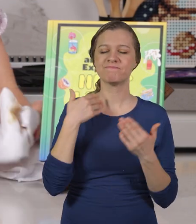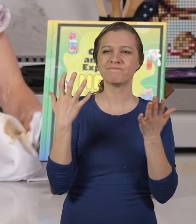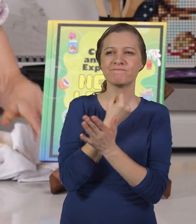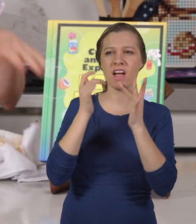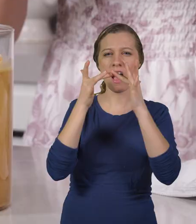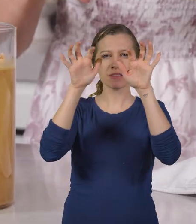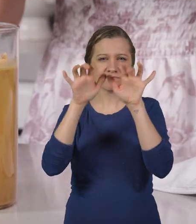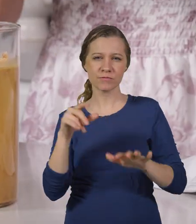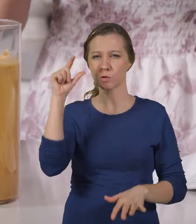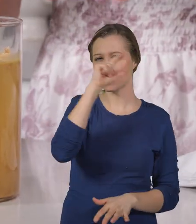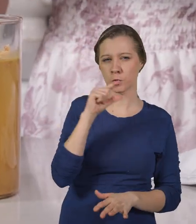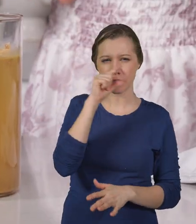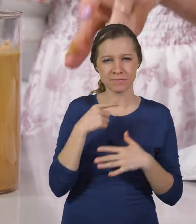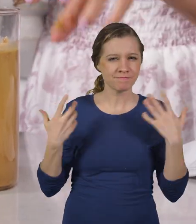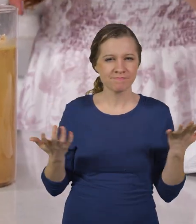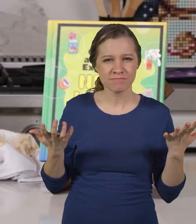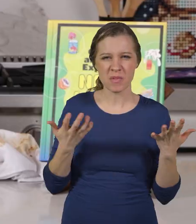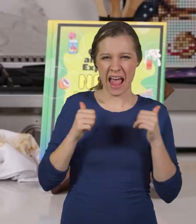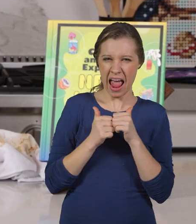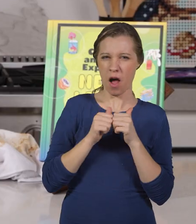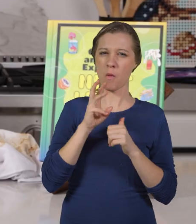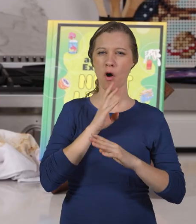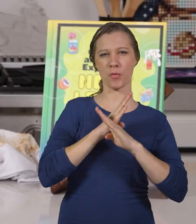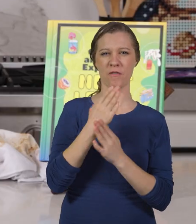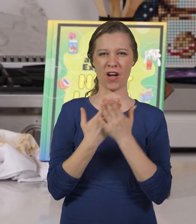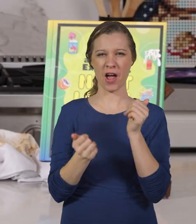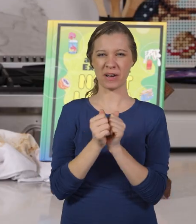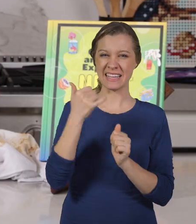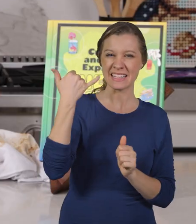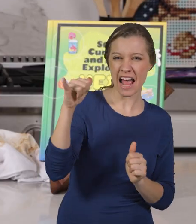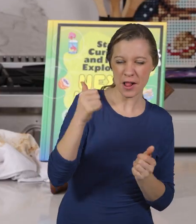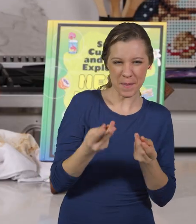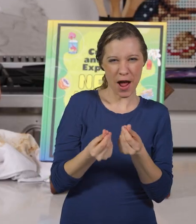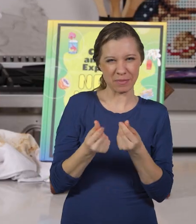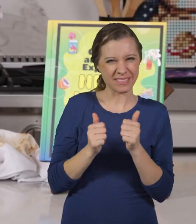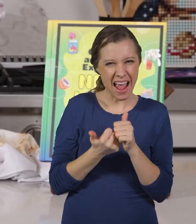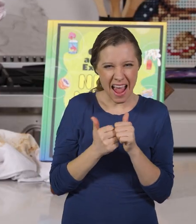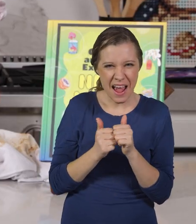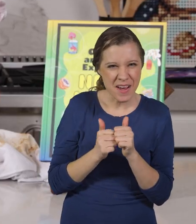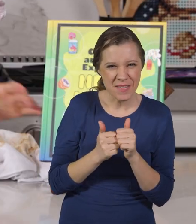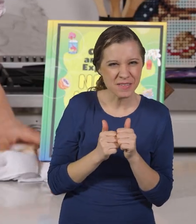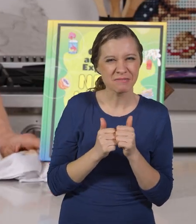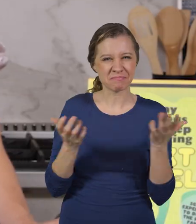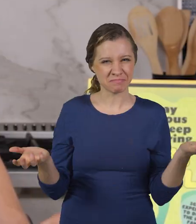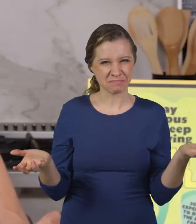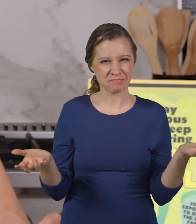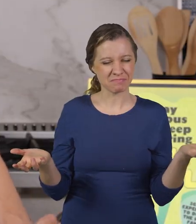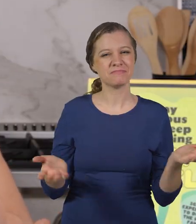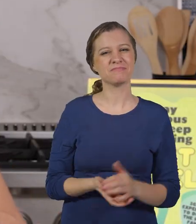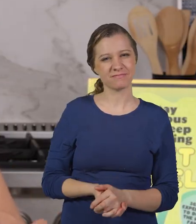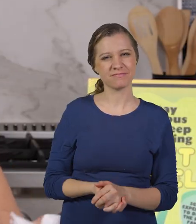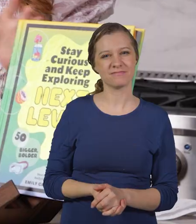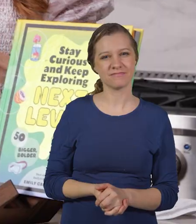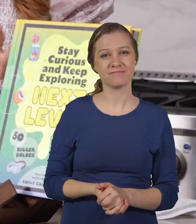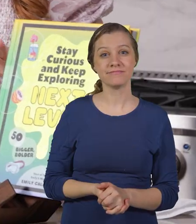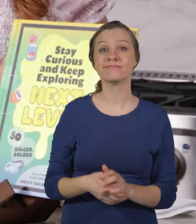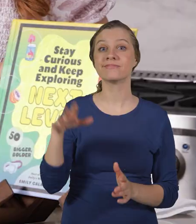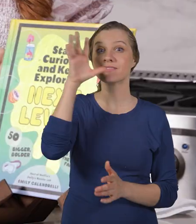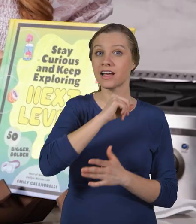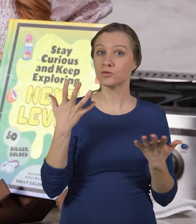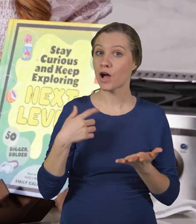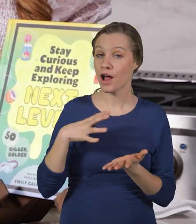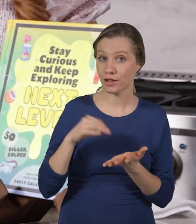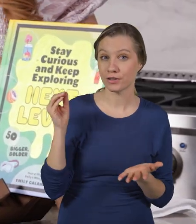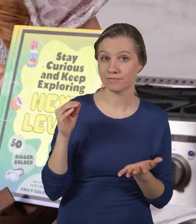I Googled, how does one waterproof your hand with a yellow powder? And guess what I learned? It